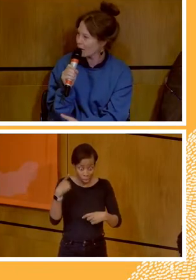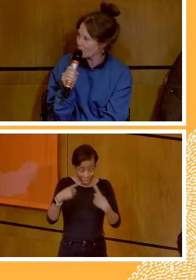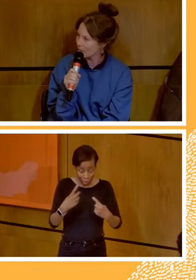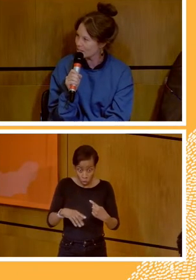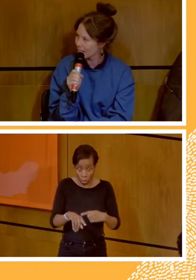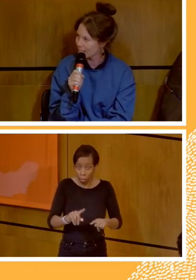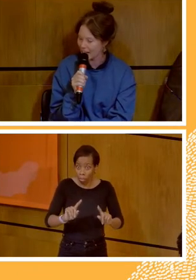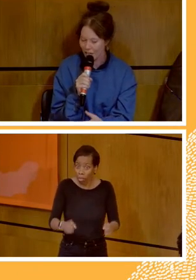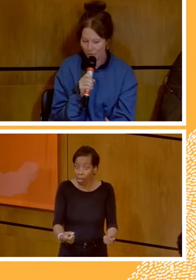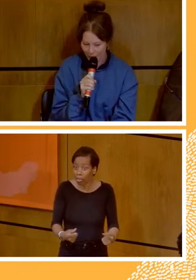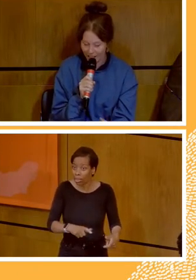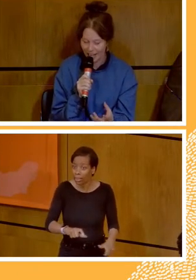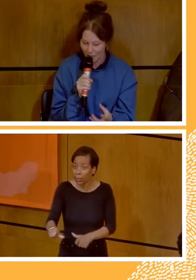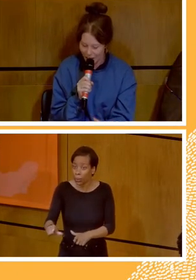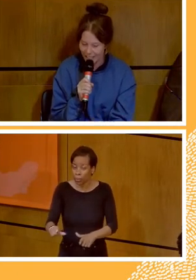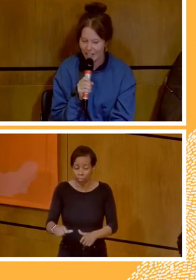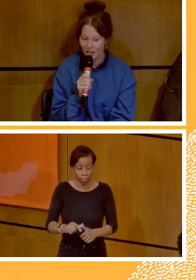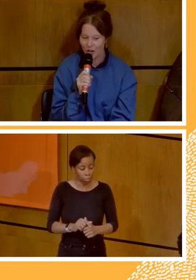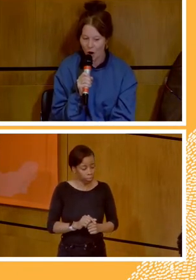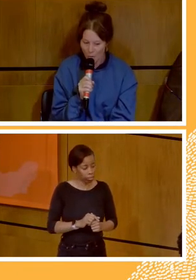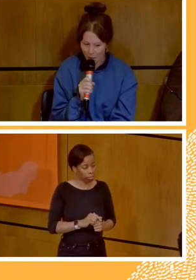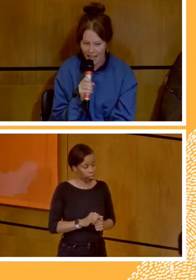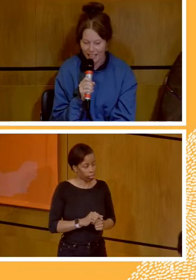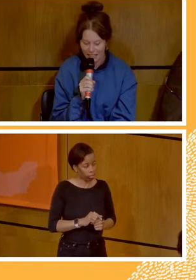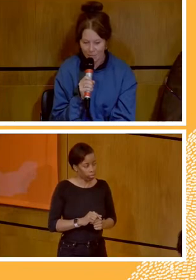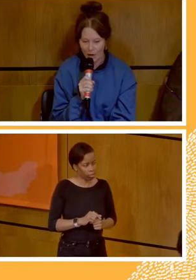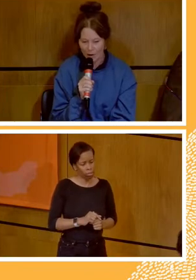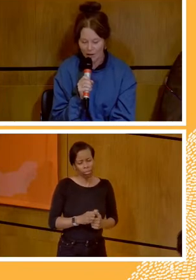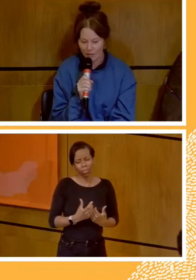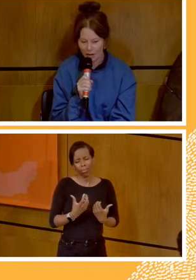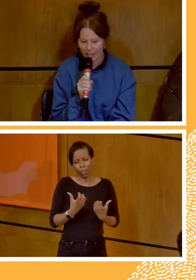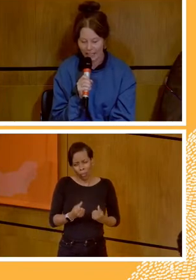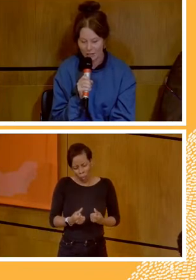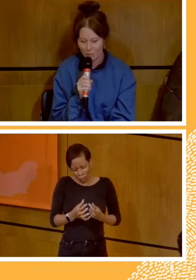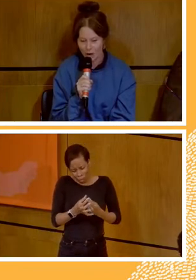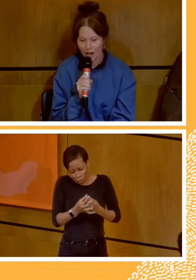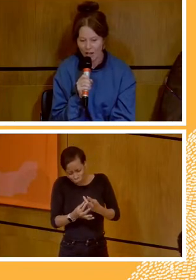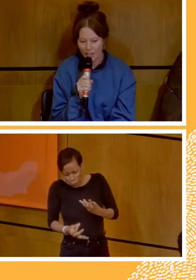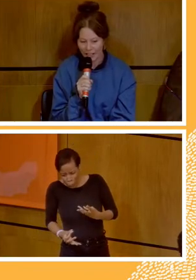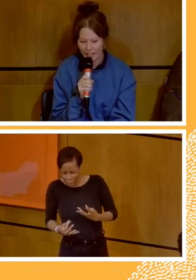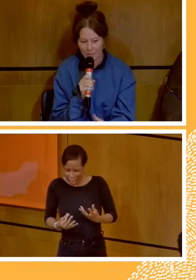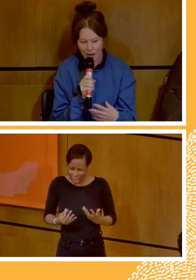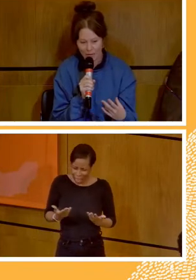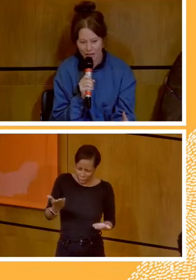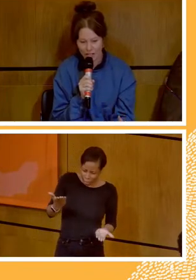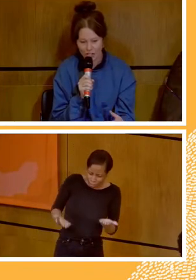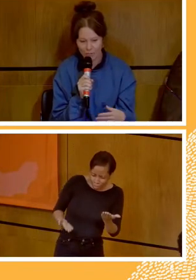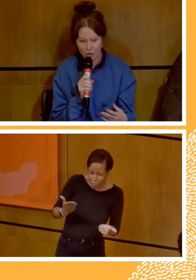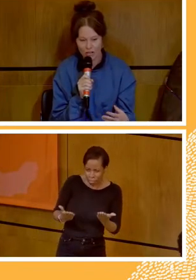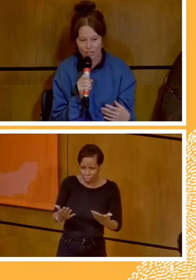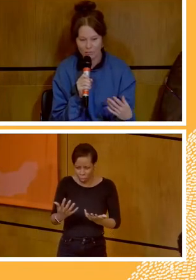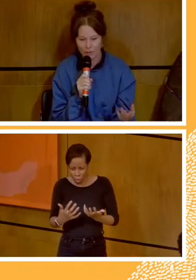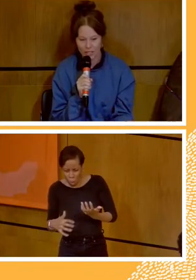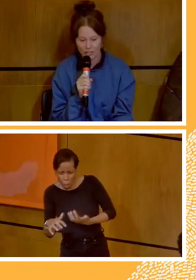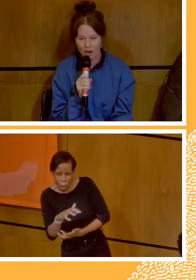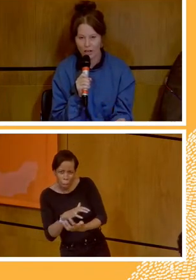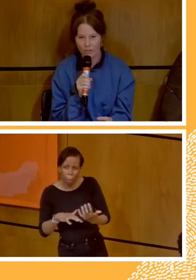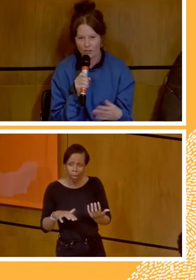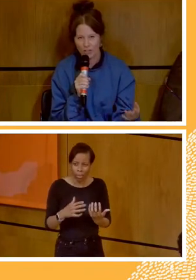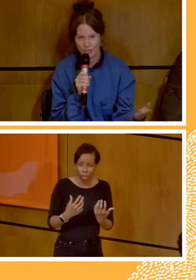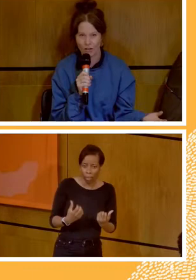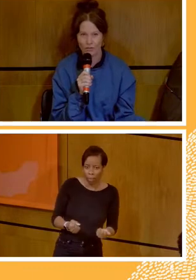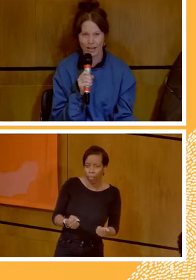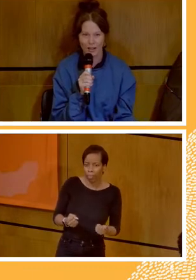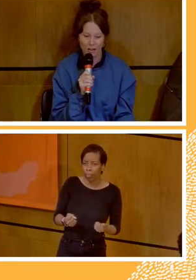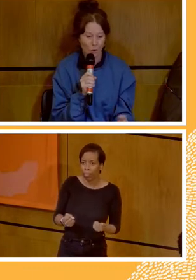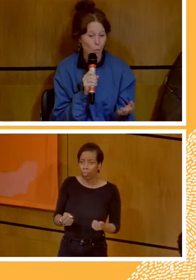it's like Ben said, inherently complex, but I think it's about friendship, trust, building time.